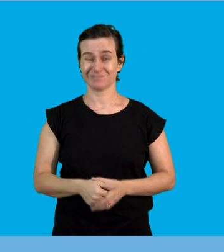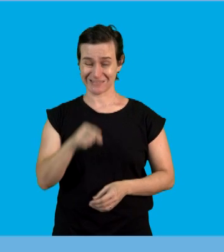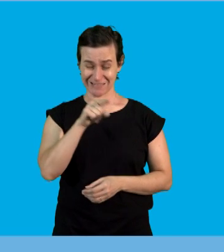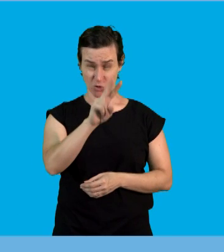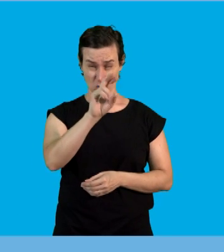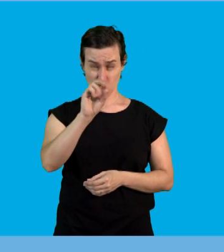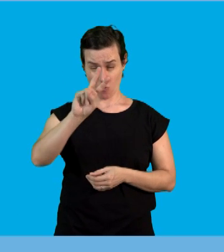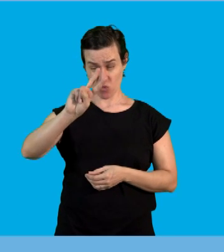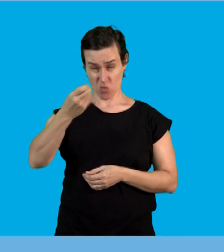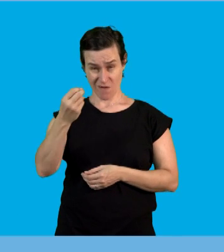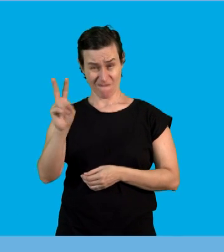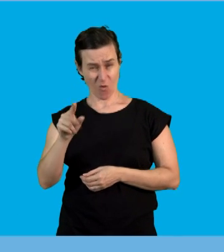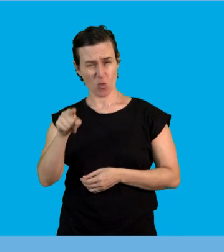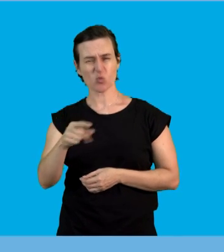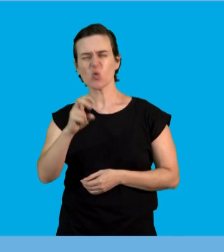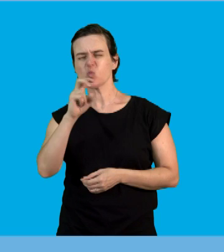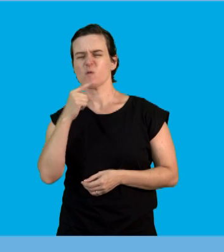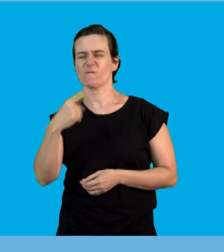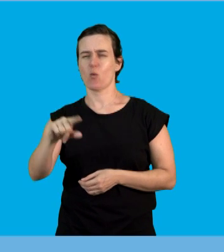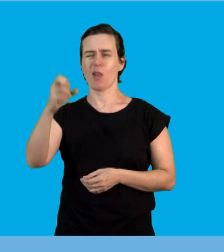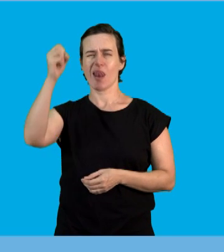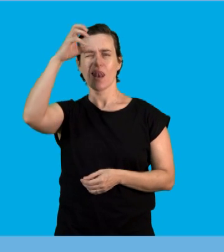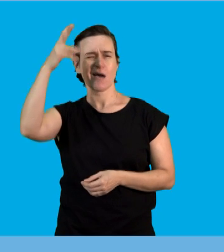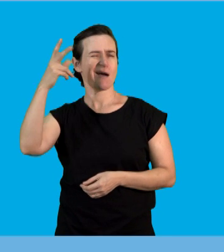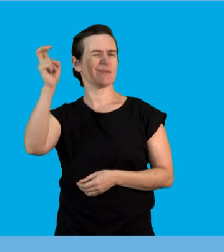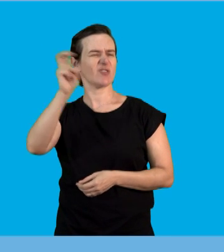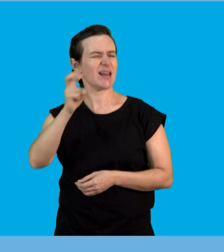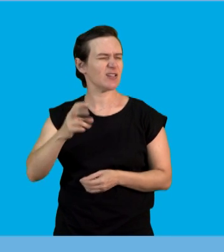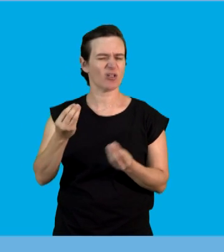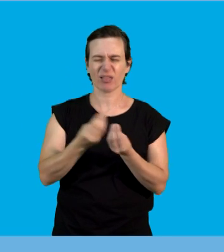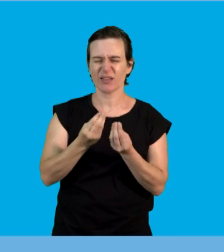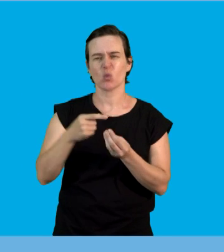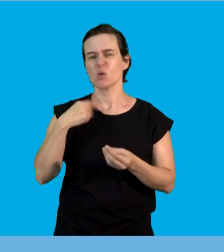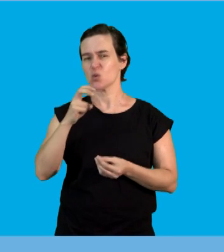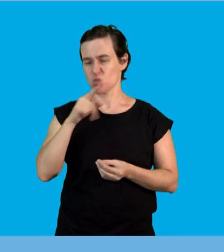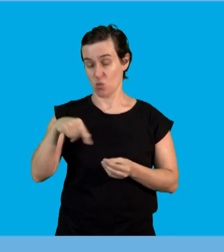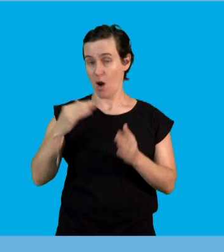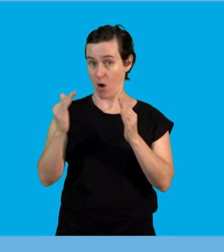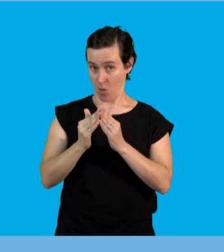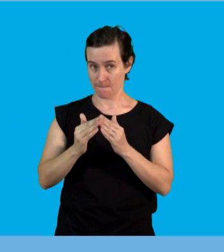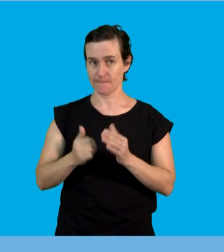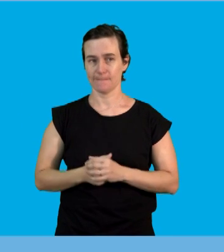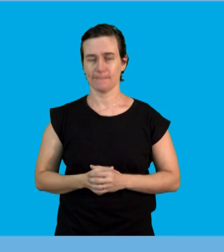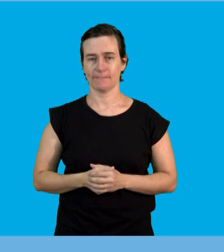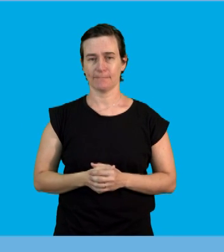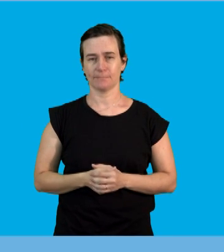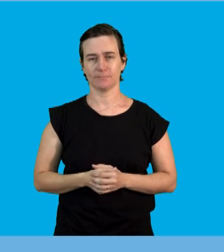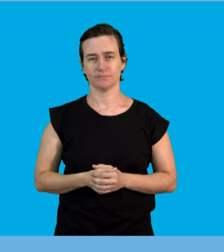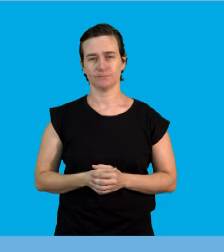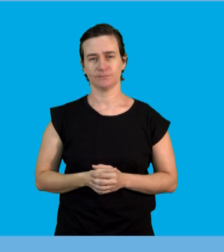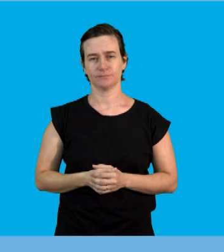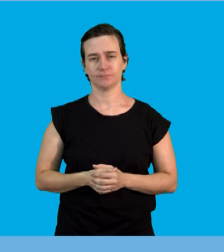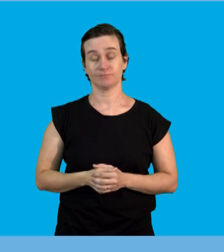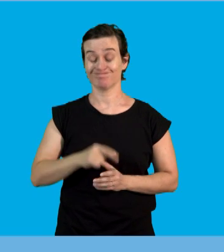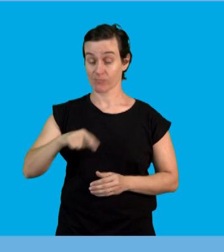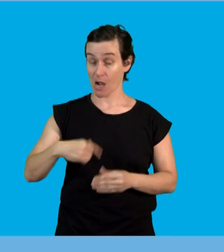220 volts is used to power lights, electrical appliances, and anything that we're using at home that uses electricity. Now,